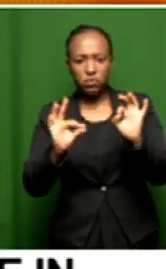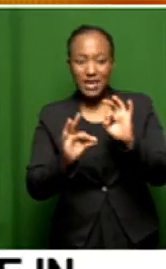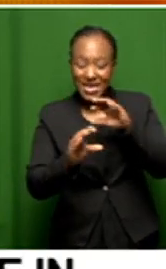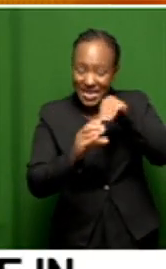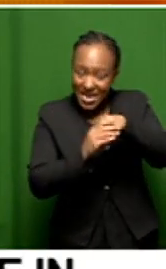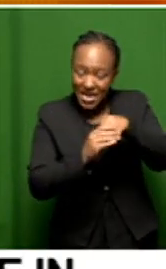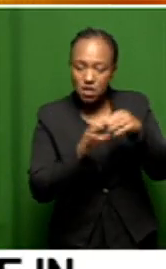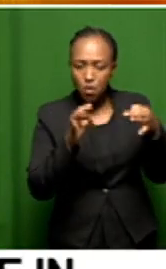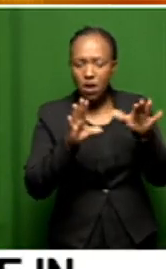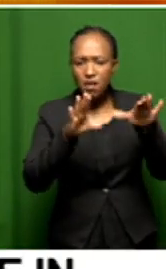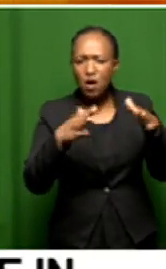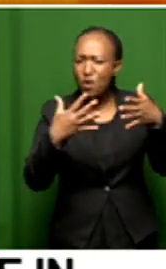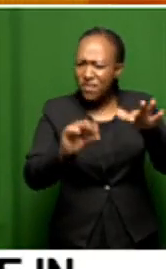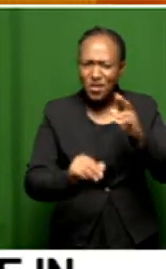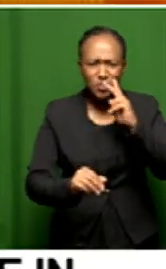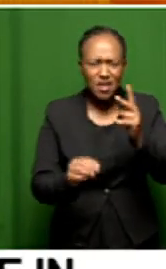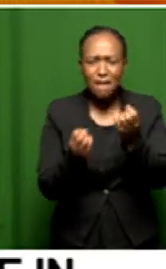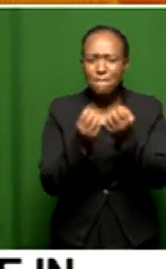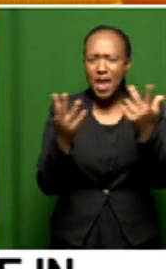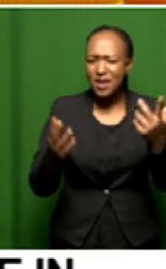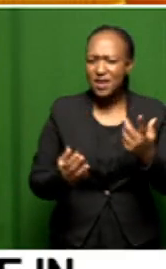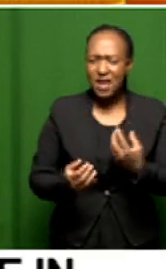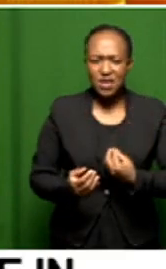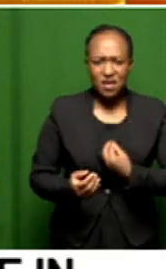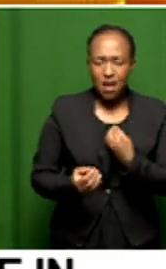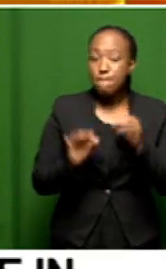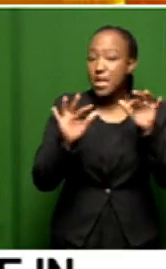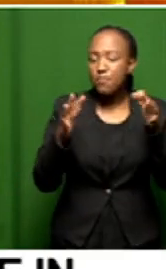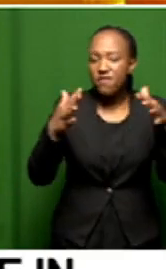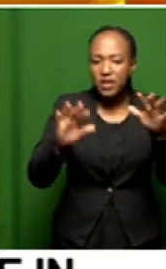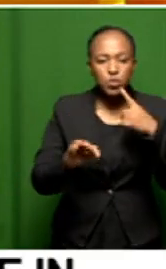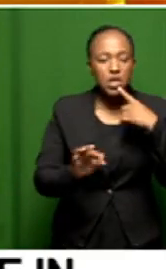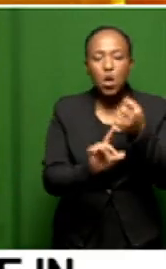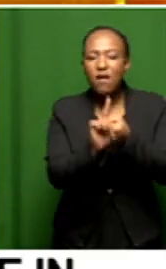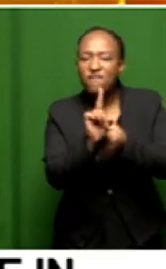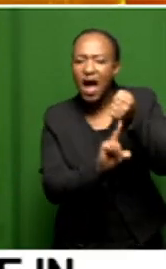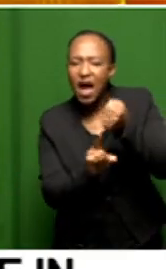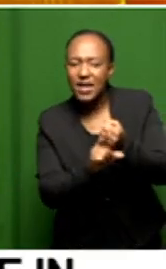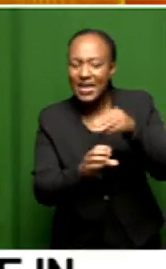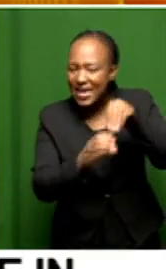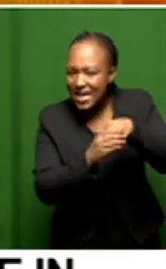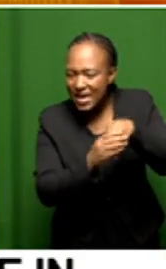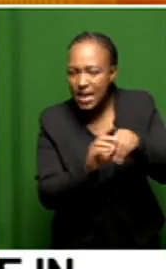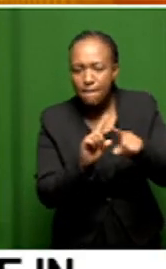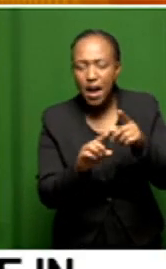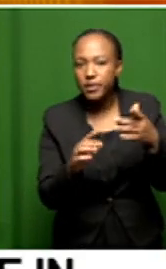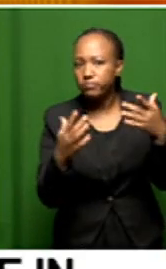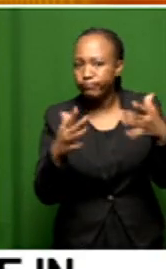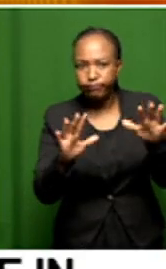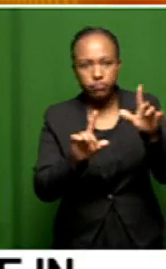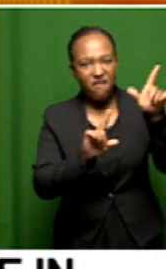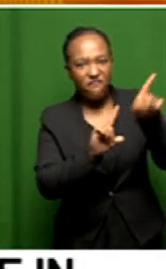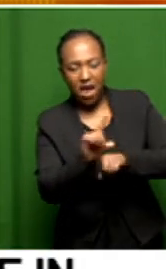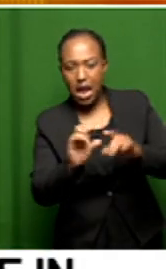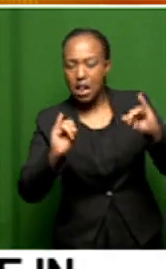political parties? Because we've seen many people have come out, said we're going to try and fight this from within, and failed miserably. So I'd